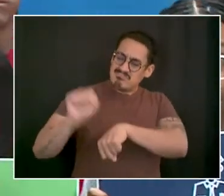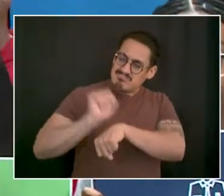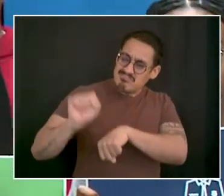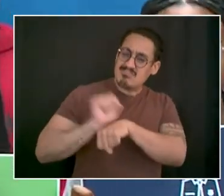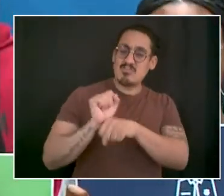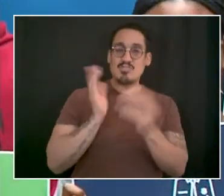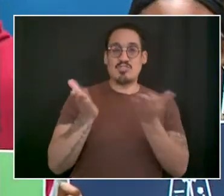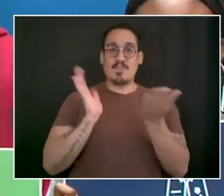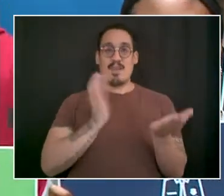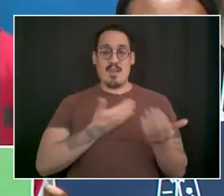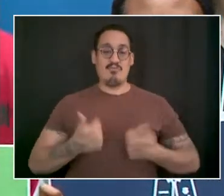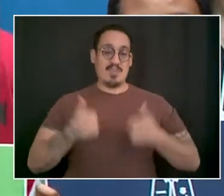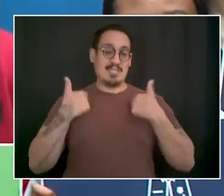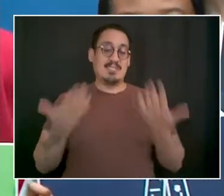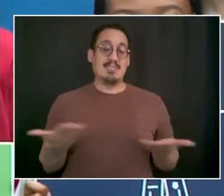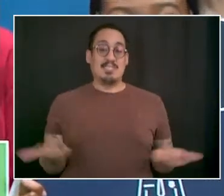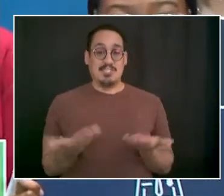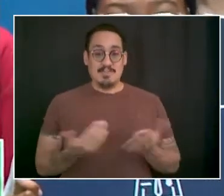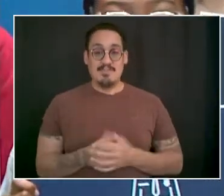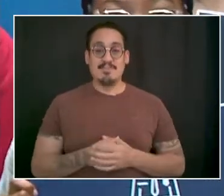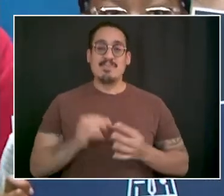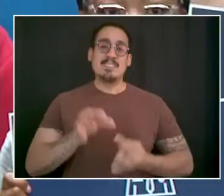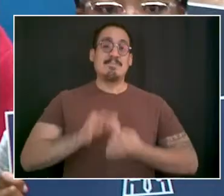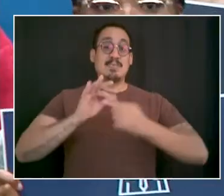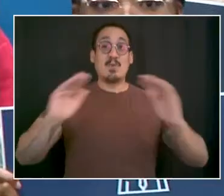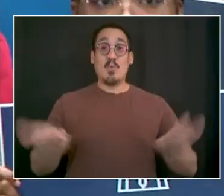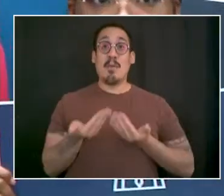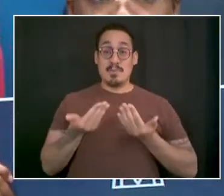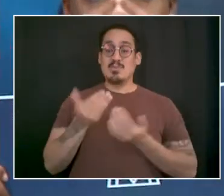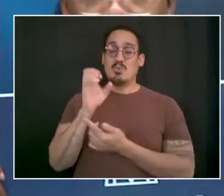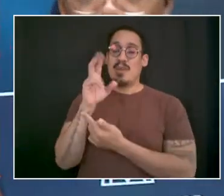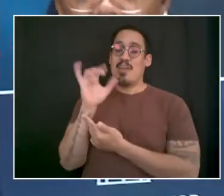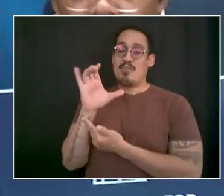A very special welcome to Mayor Eric Adams.